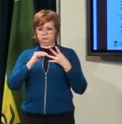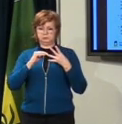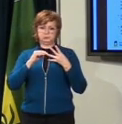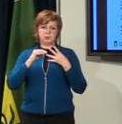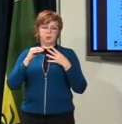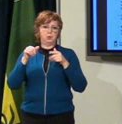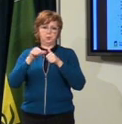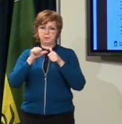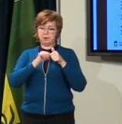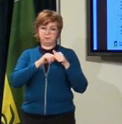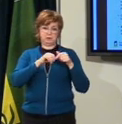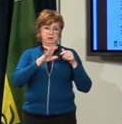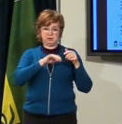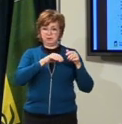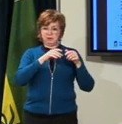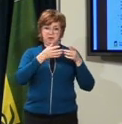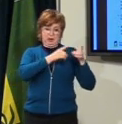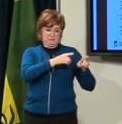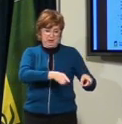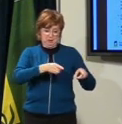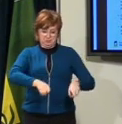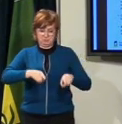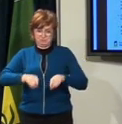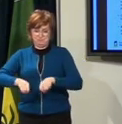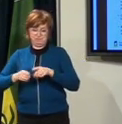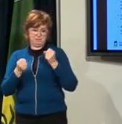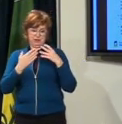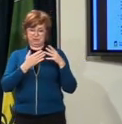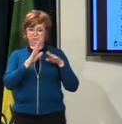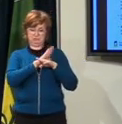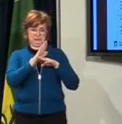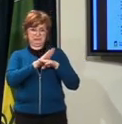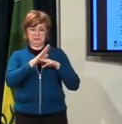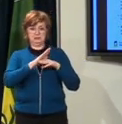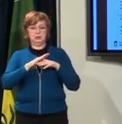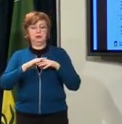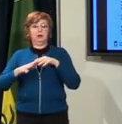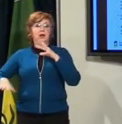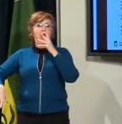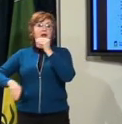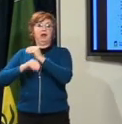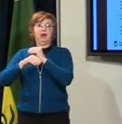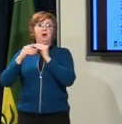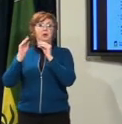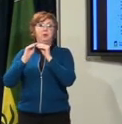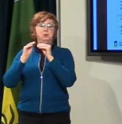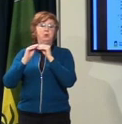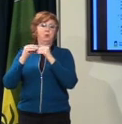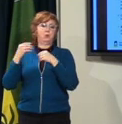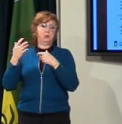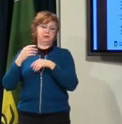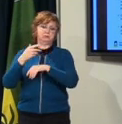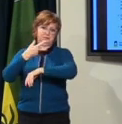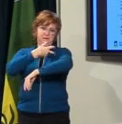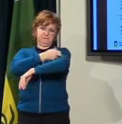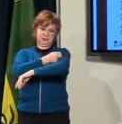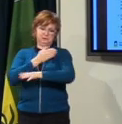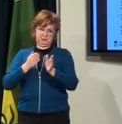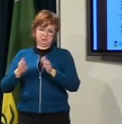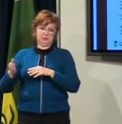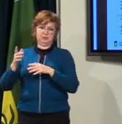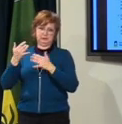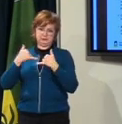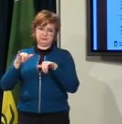vaccine, working with the ministry as they lead this very important work over the coming weeks and months ahead.